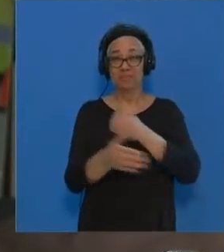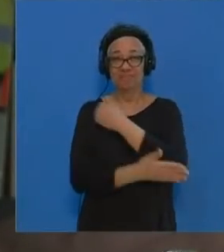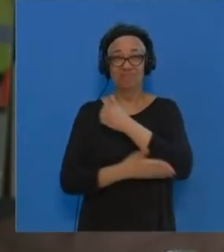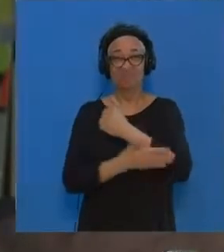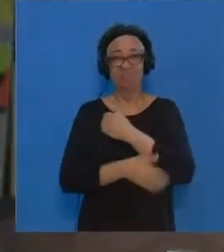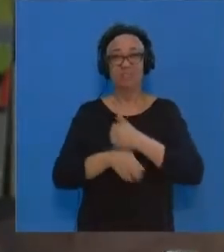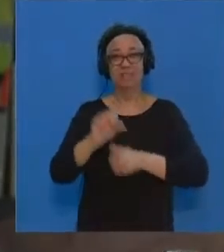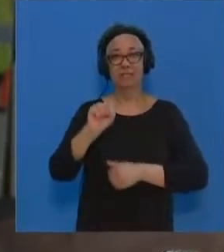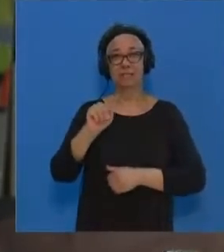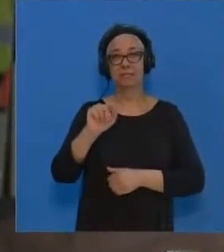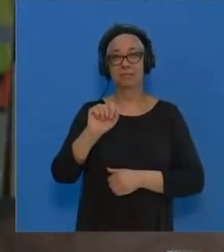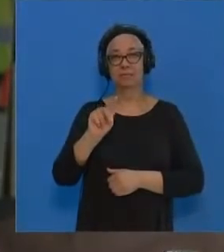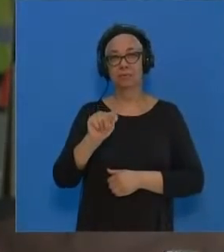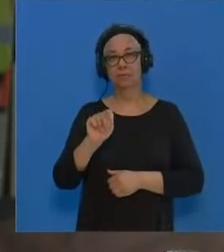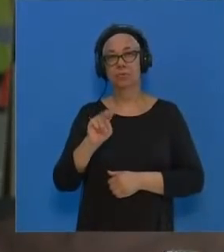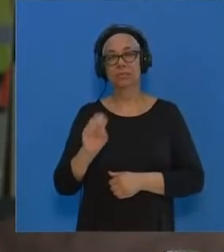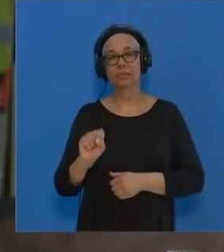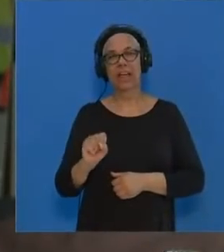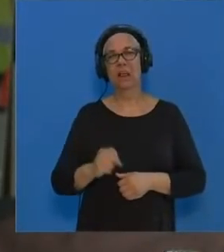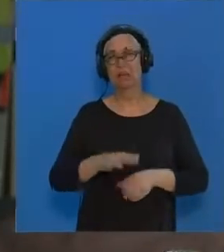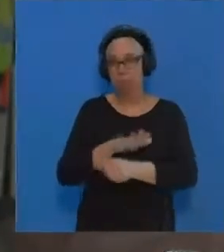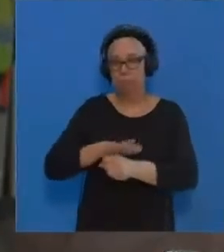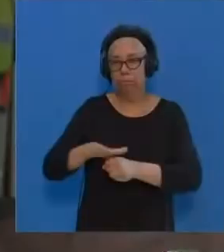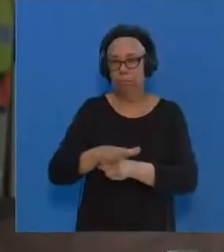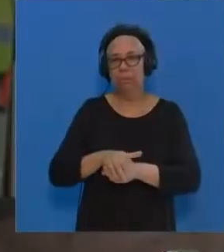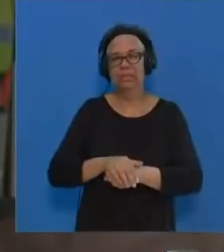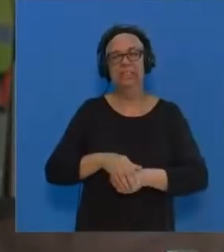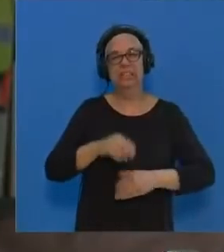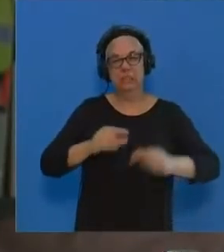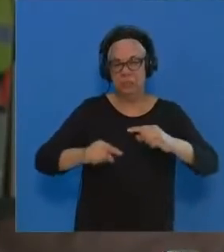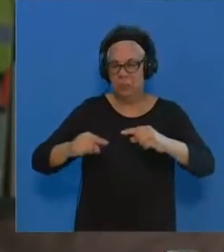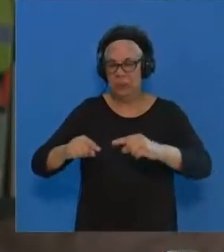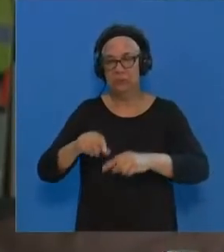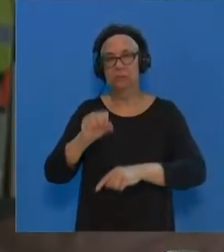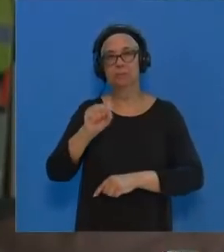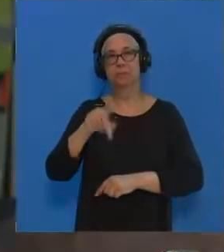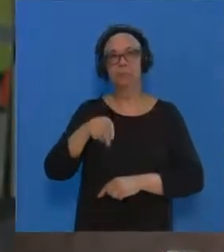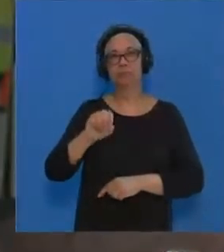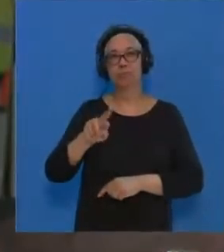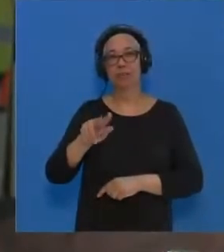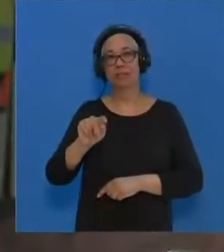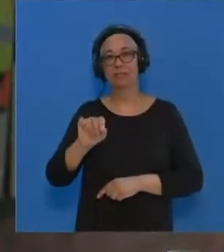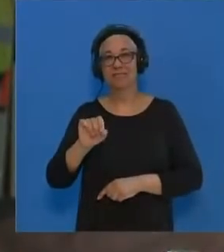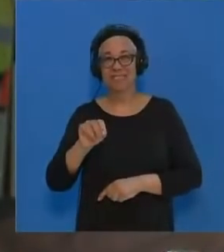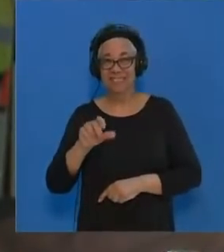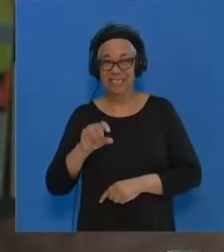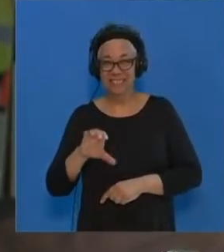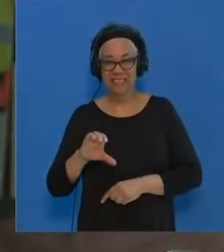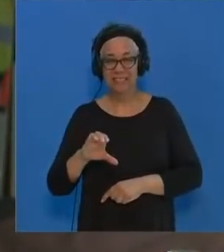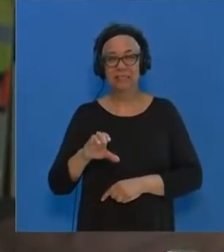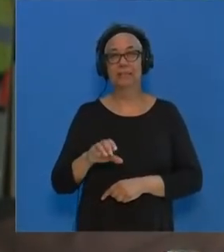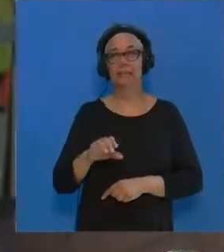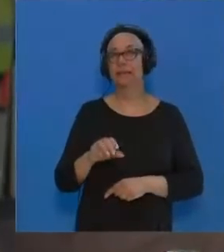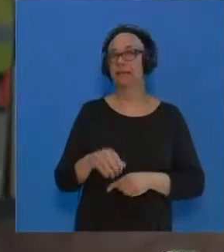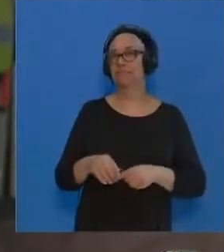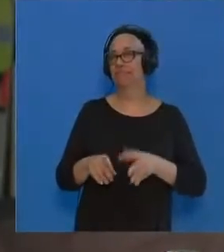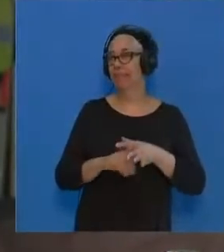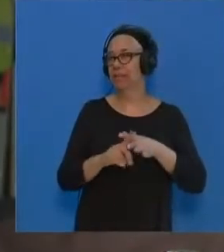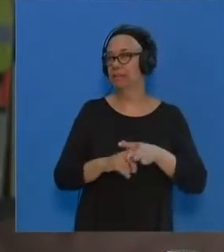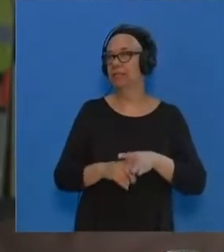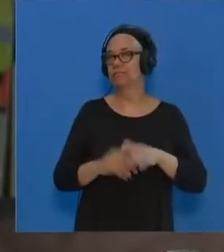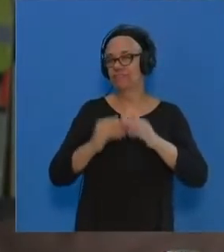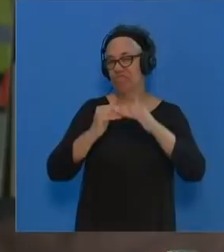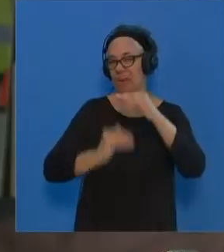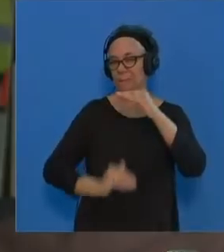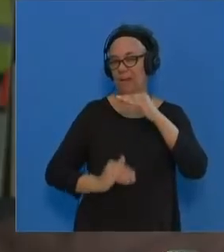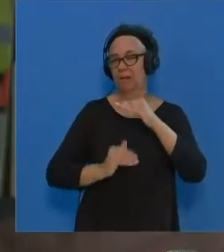local transmission sporadic cases, and the 7-day average of our real-time reproduction number is below 1.